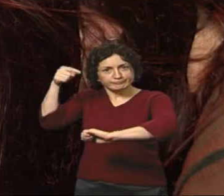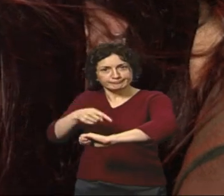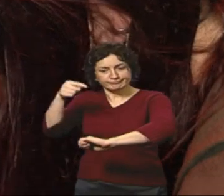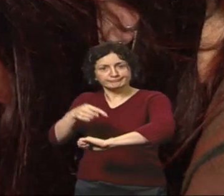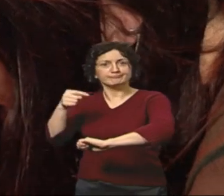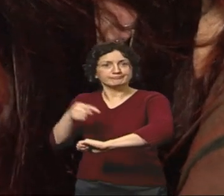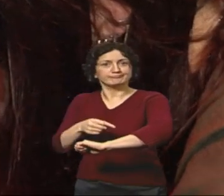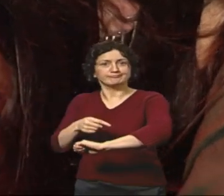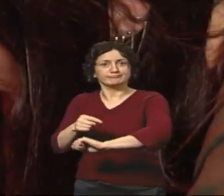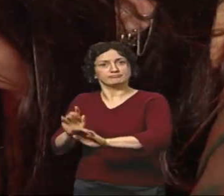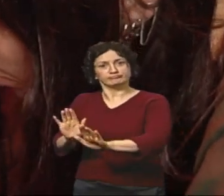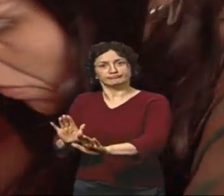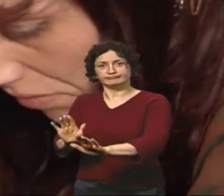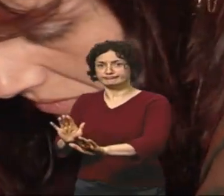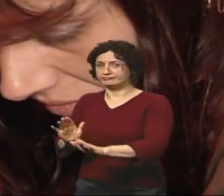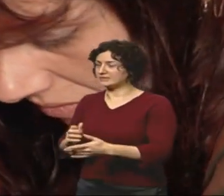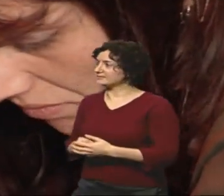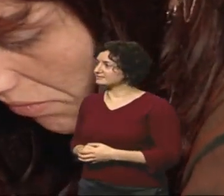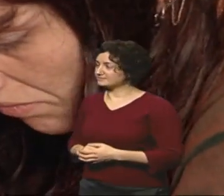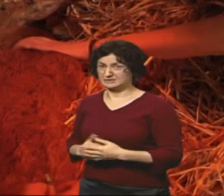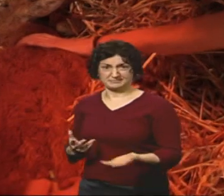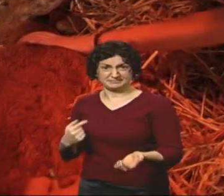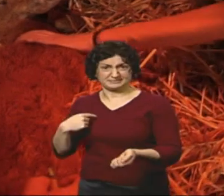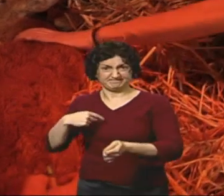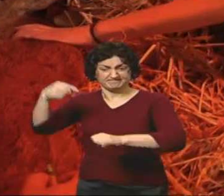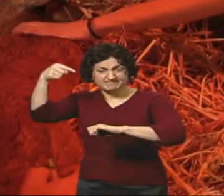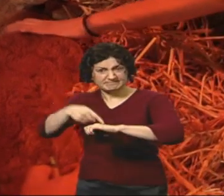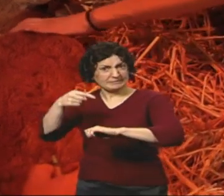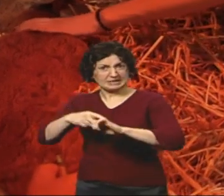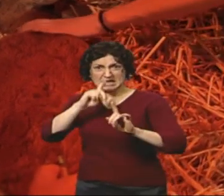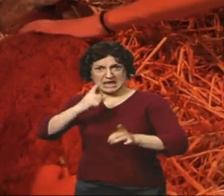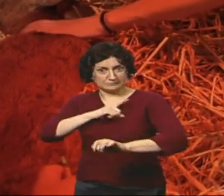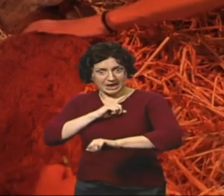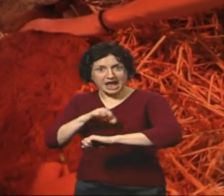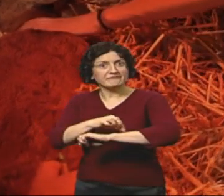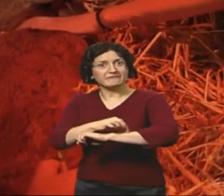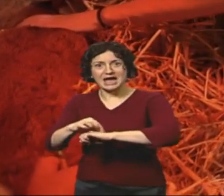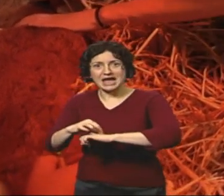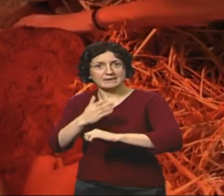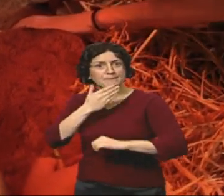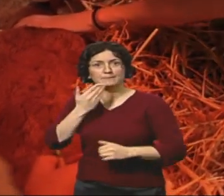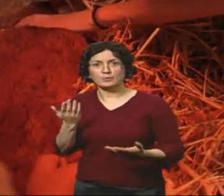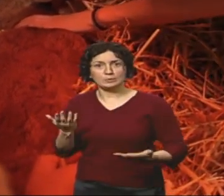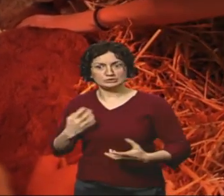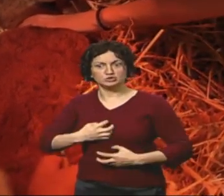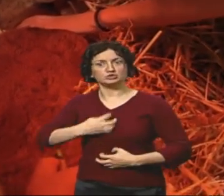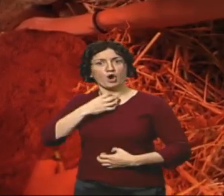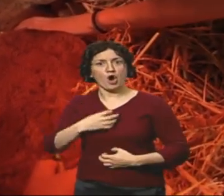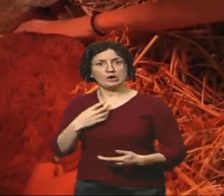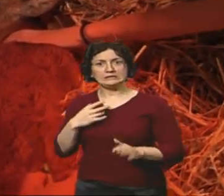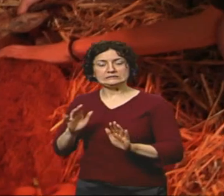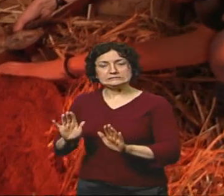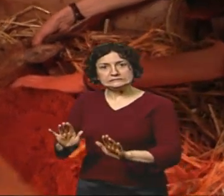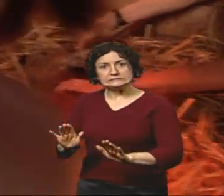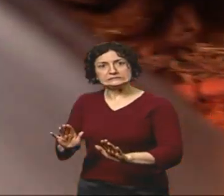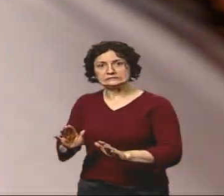vein. We couldn't get a drip in IV, I'm afraid. He was just so much in shock we couldn't raise a vein. So we're trying to just